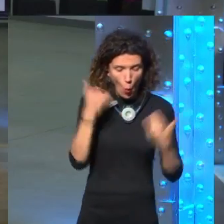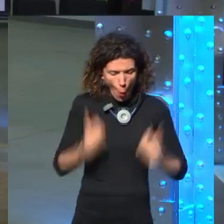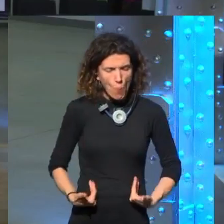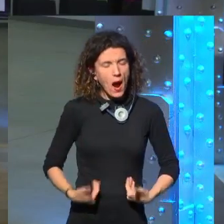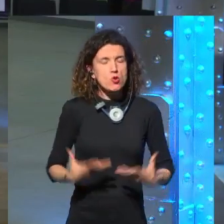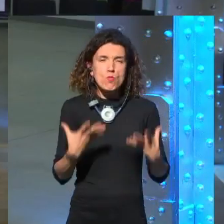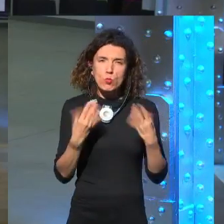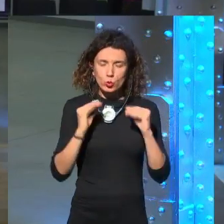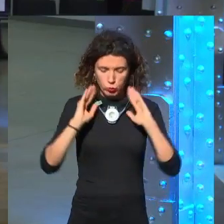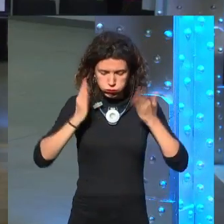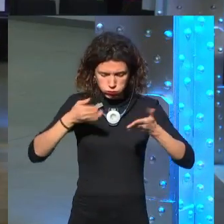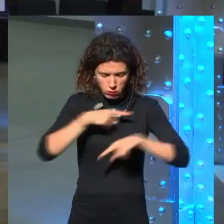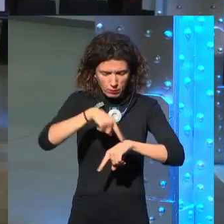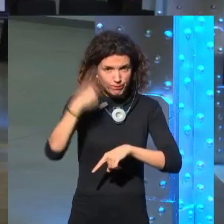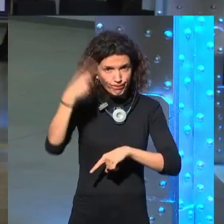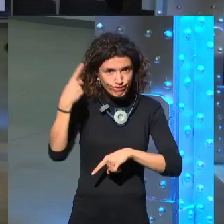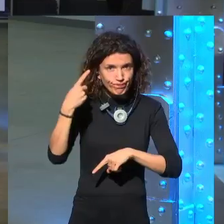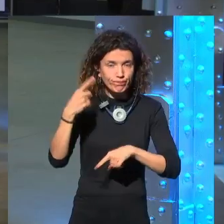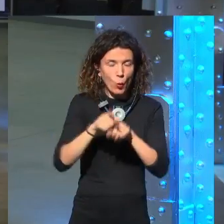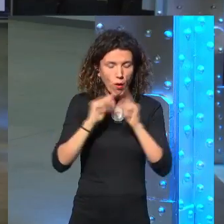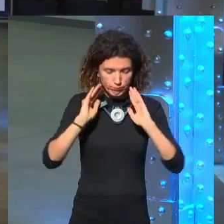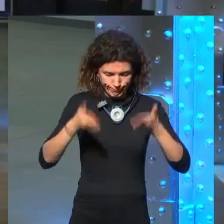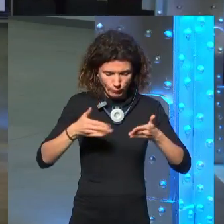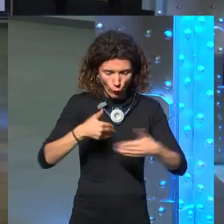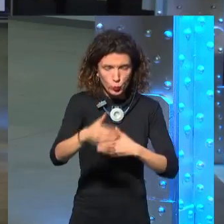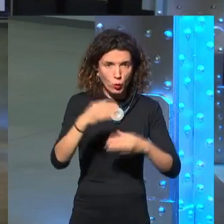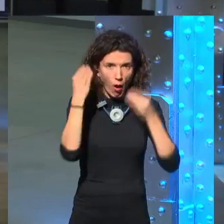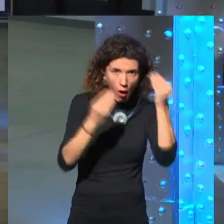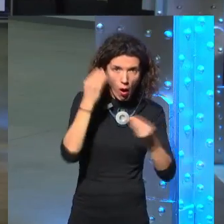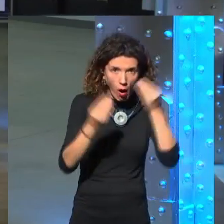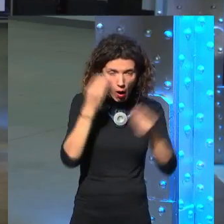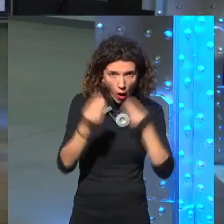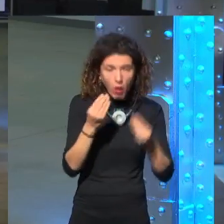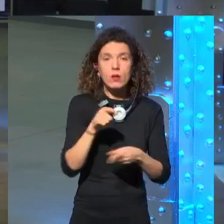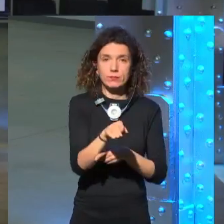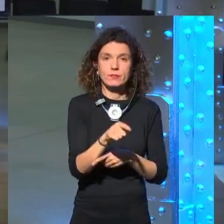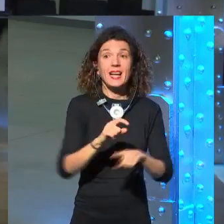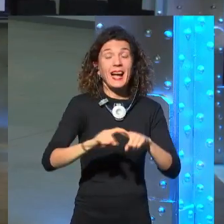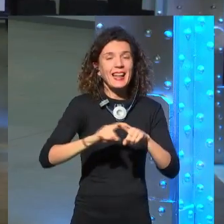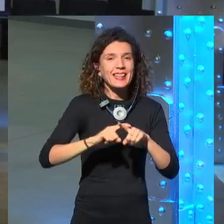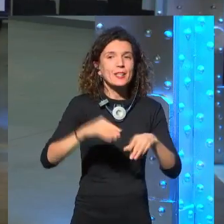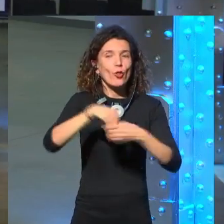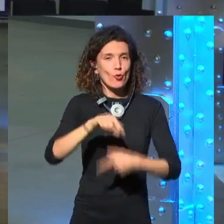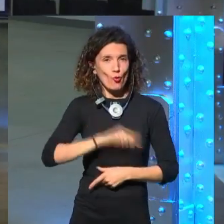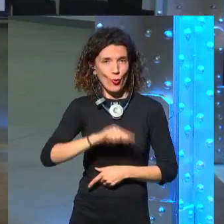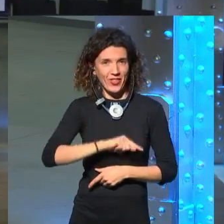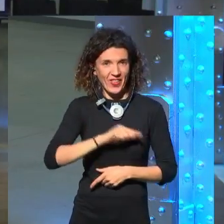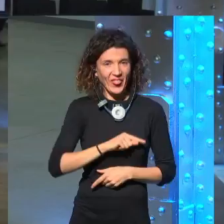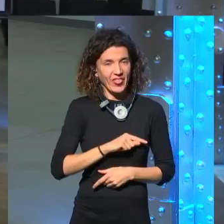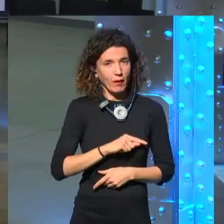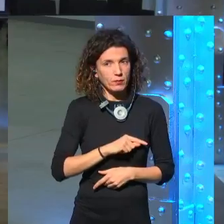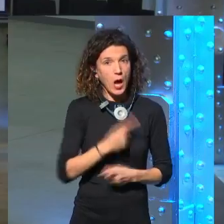thinking about the future. It's one of the qualities of consciousness, I think, that we can do mental time